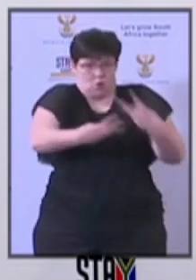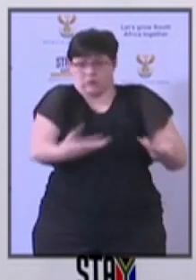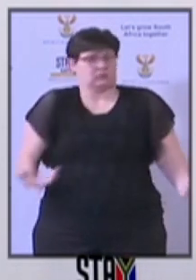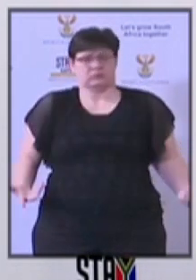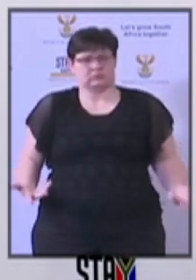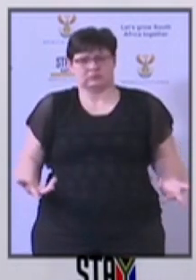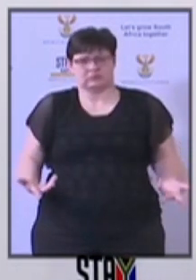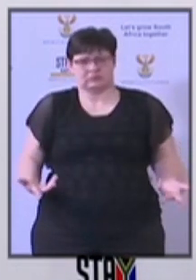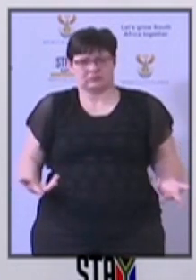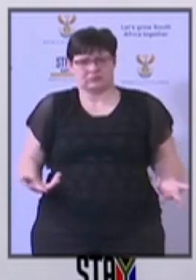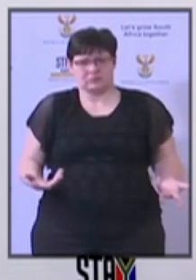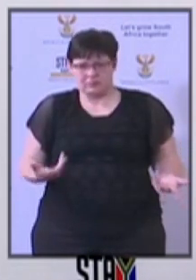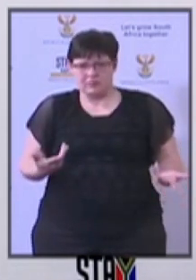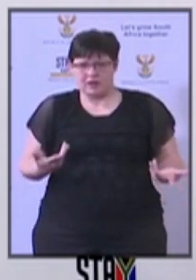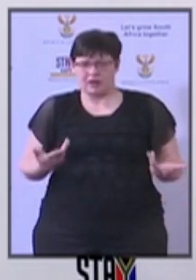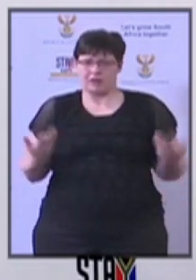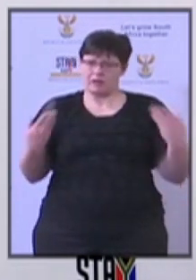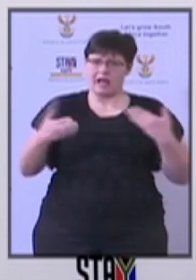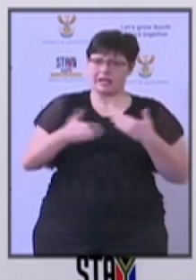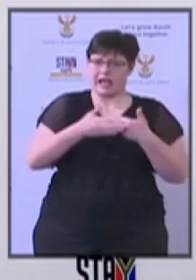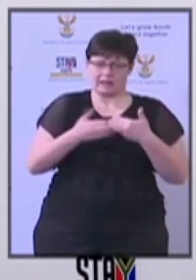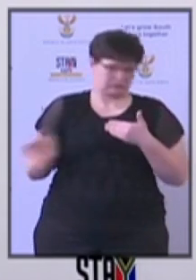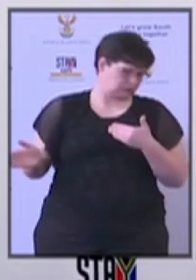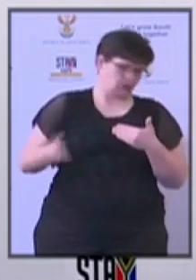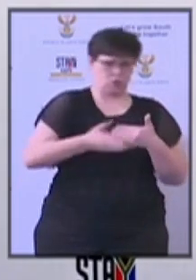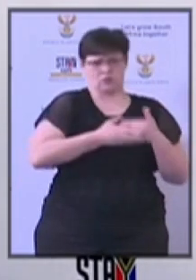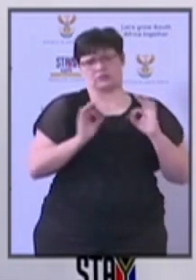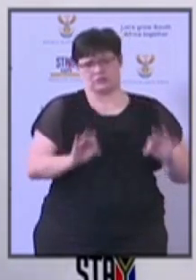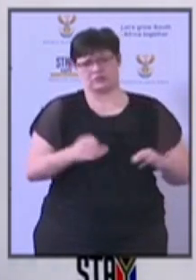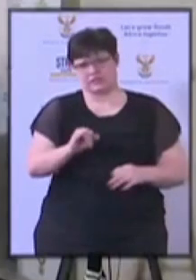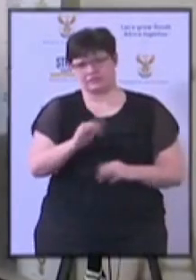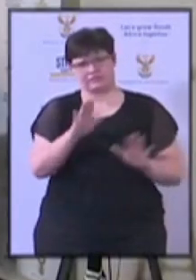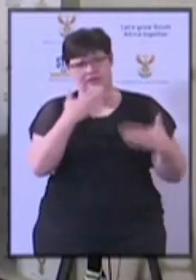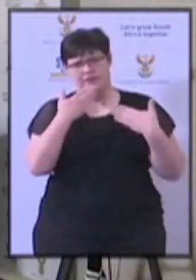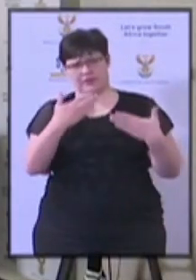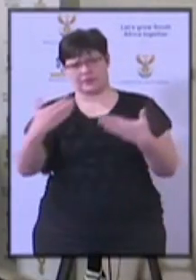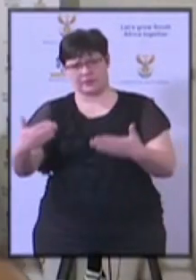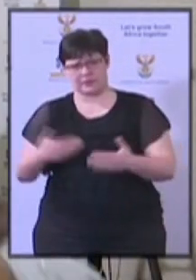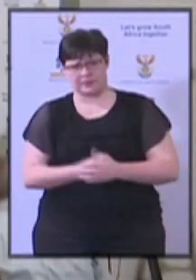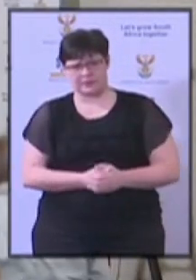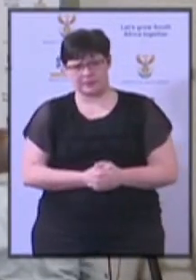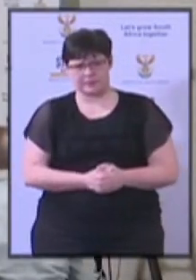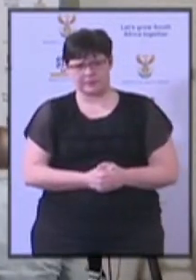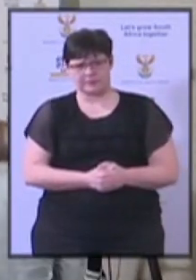there. All our gates are closed. Thank you very much.